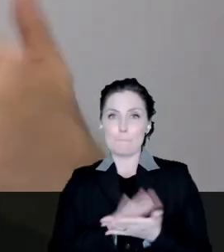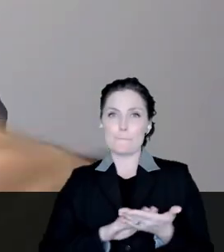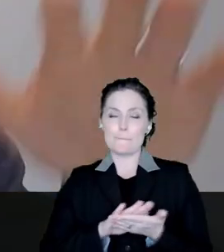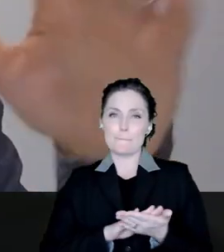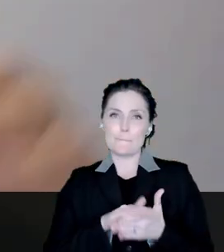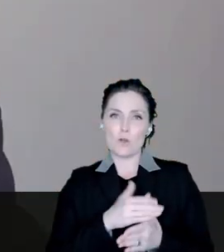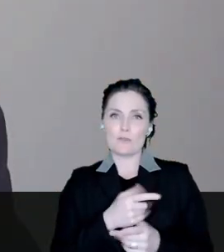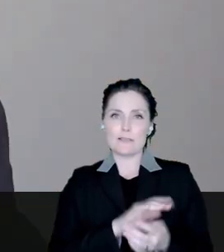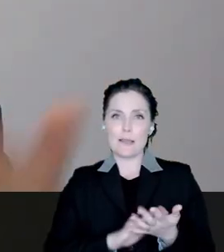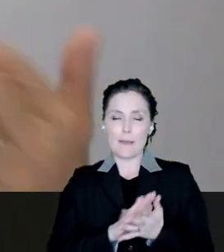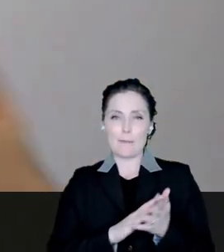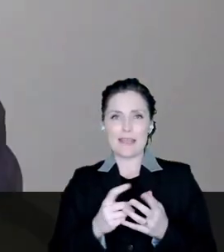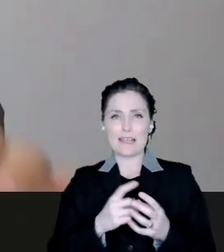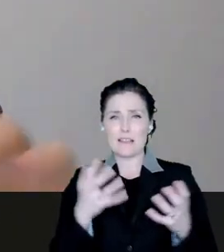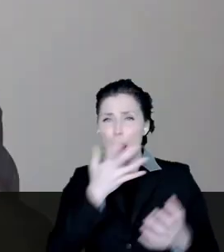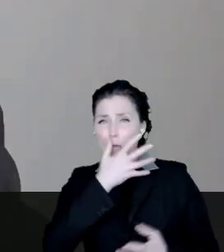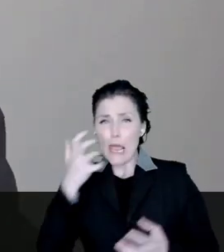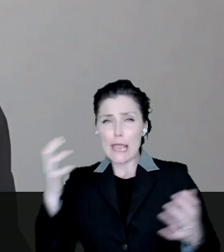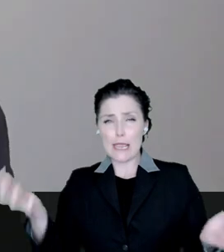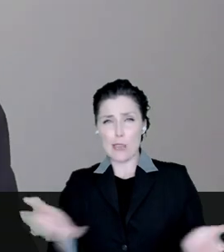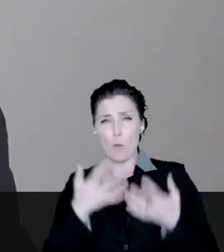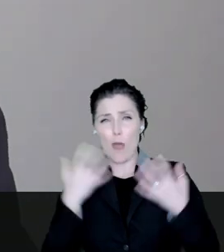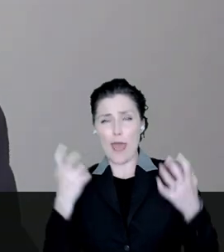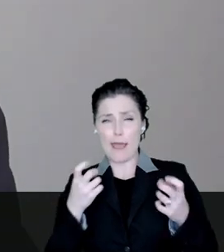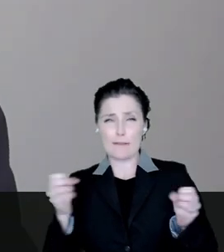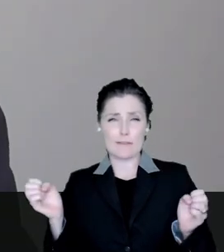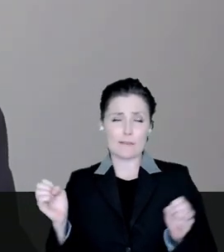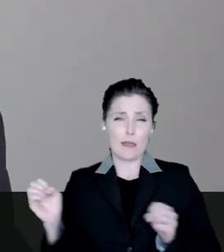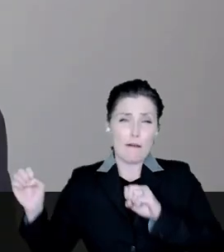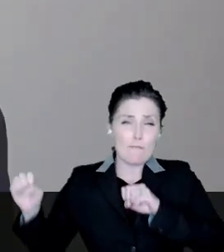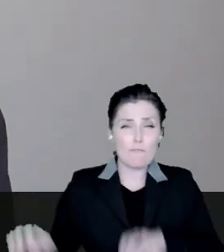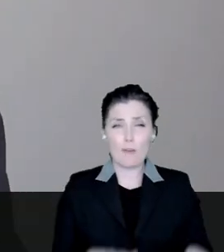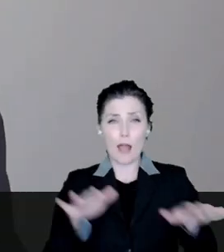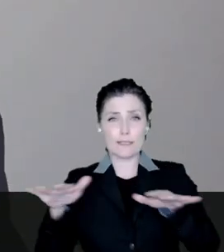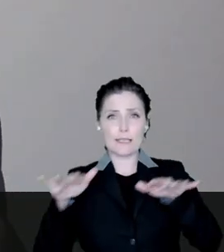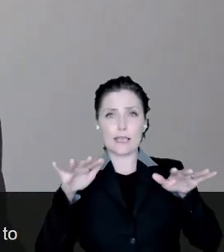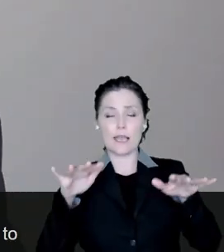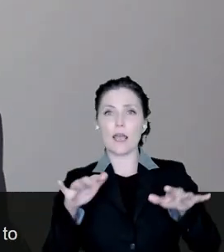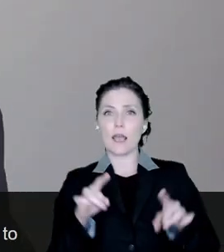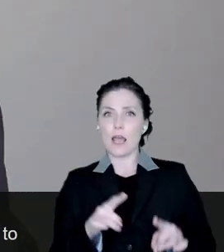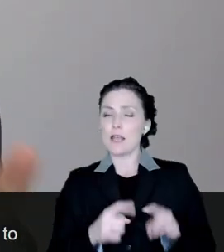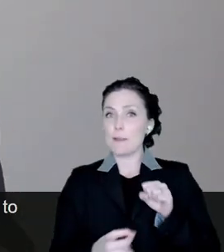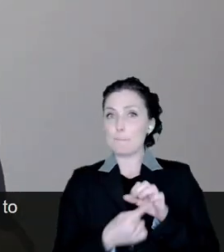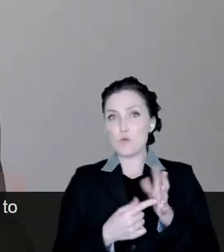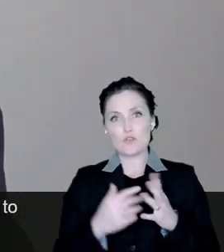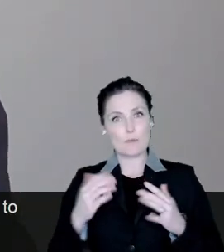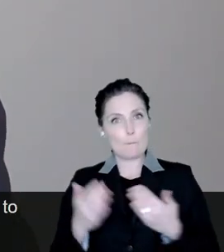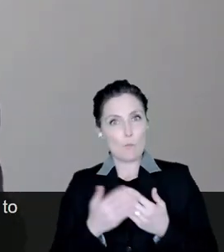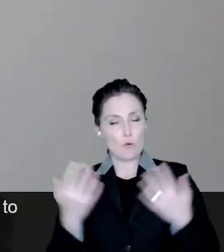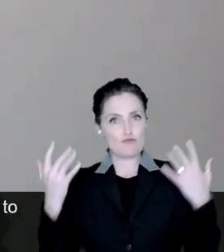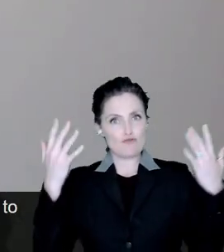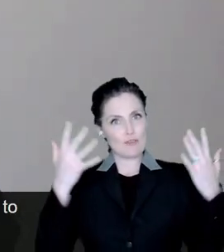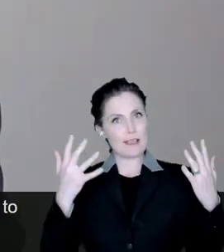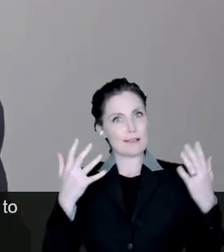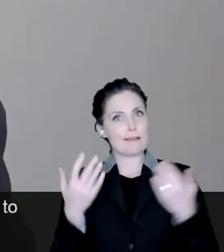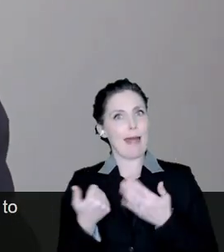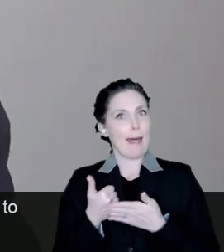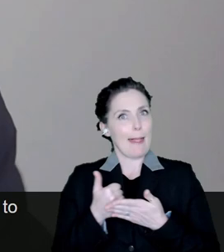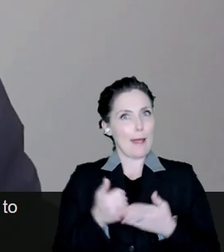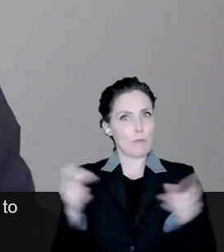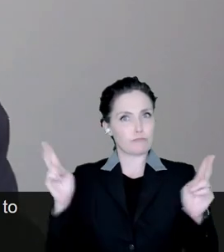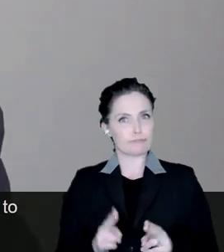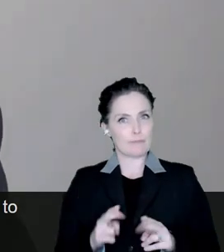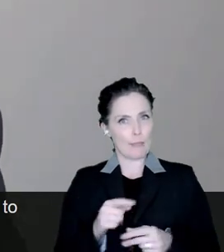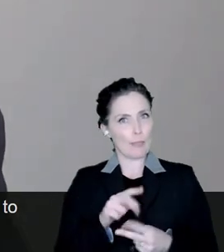relation to the heat waves, in relation to flash flooding and so forth. But it's a really important issue. By the way, a good example of the Greens, the Lib Dems,